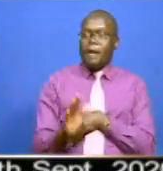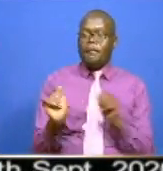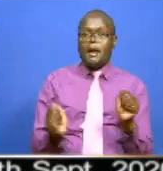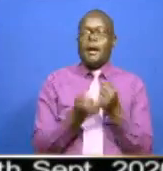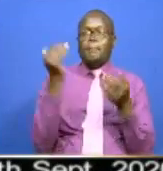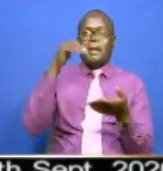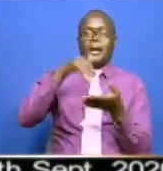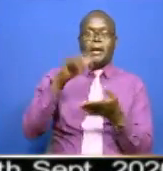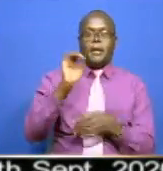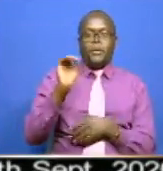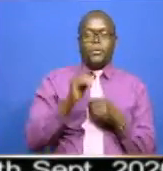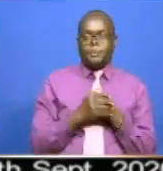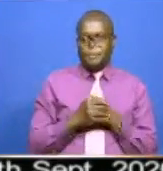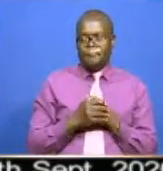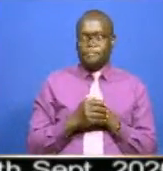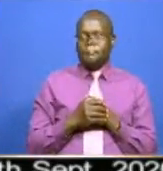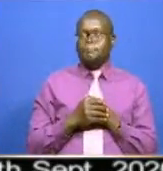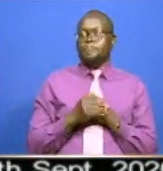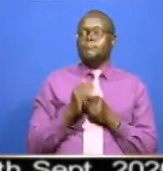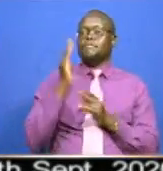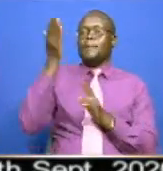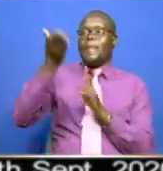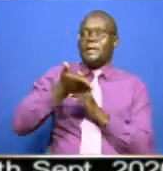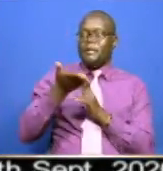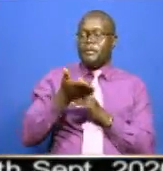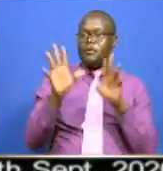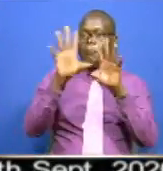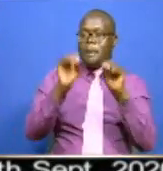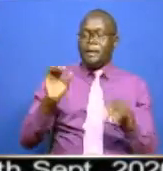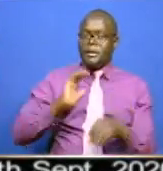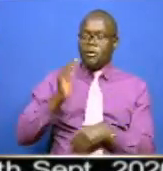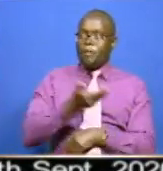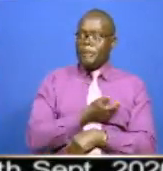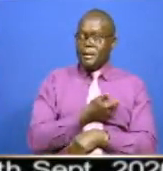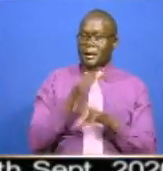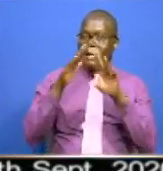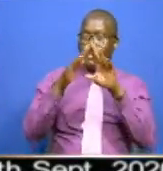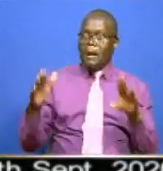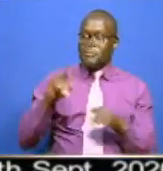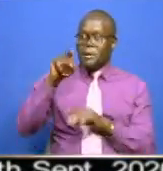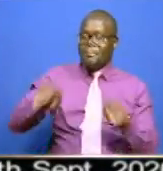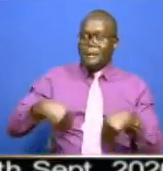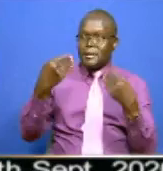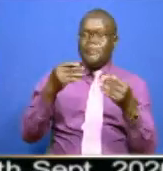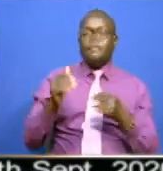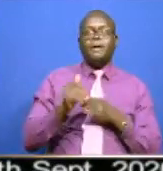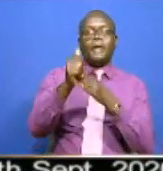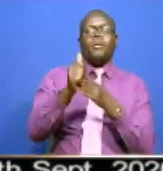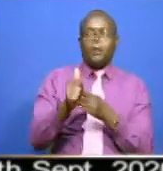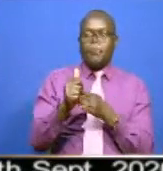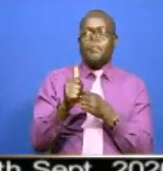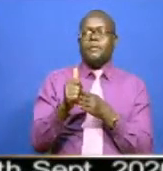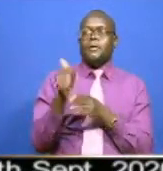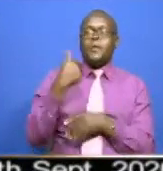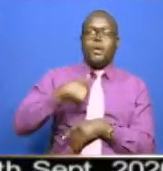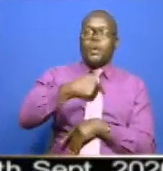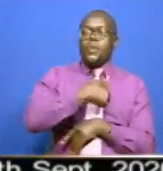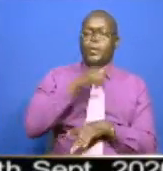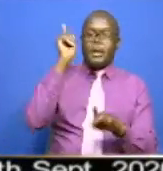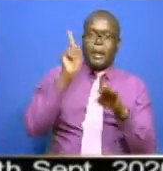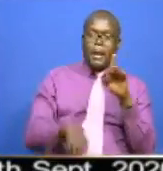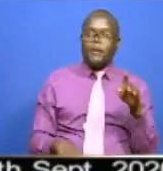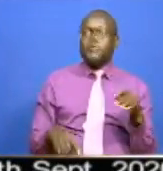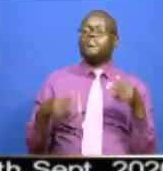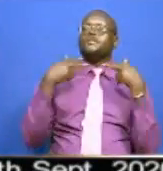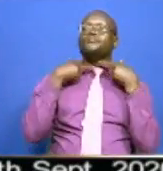again. And the intervention by the Budget Committee and this House should give precedence that we cannot be held